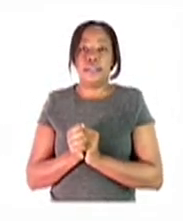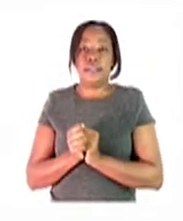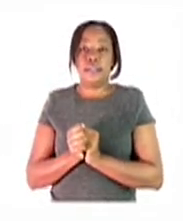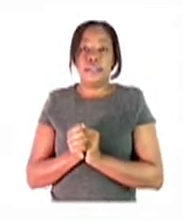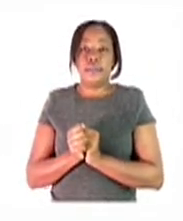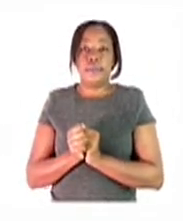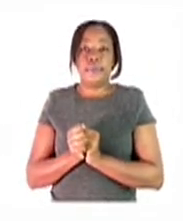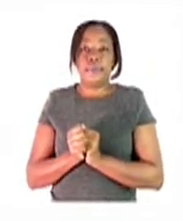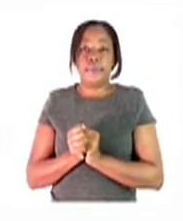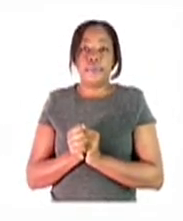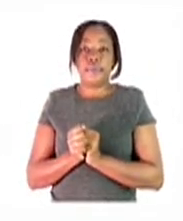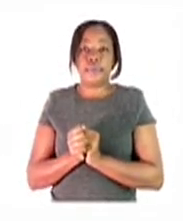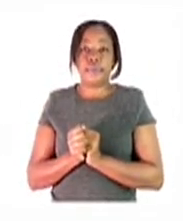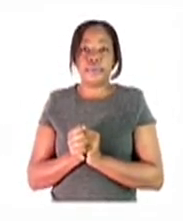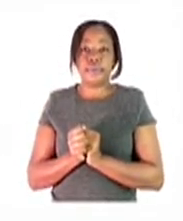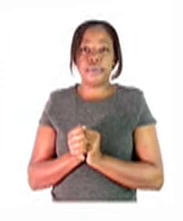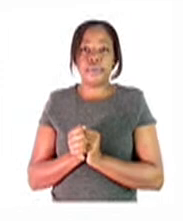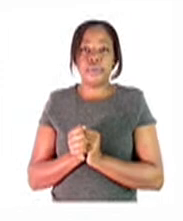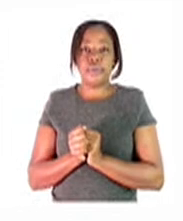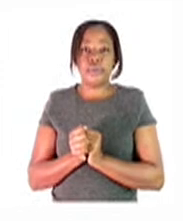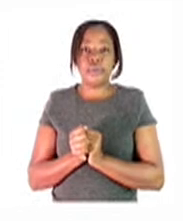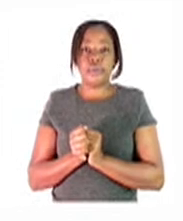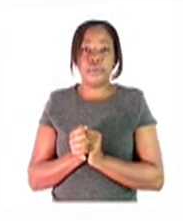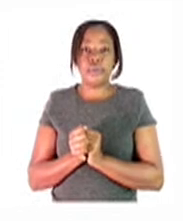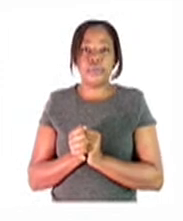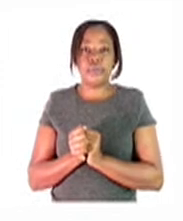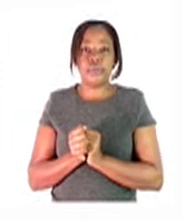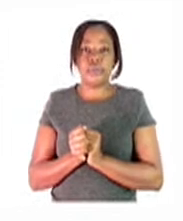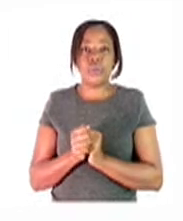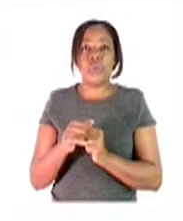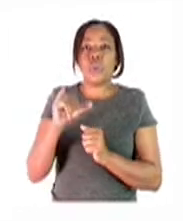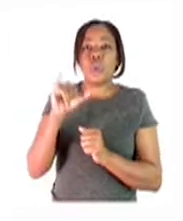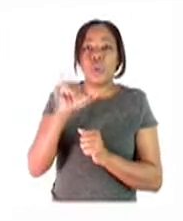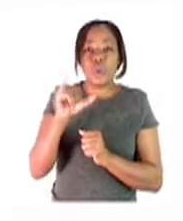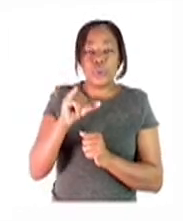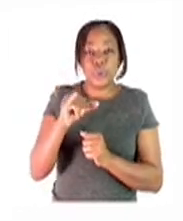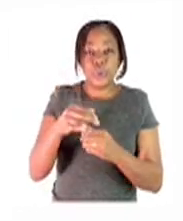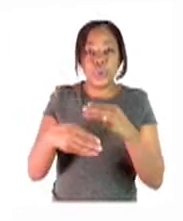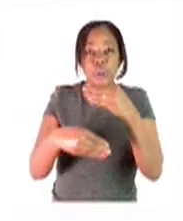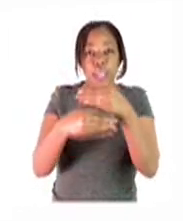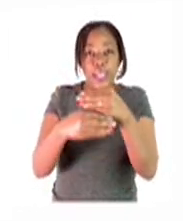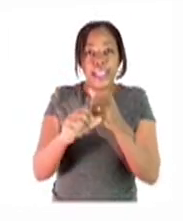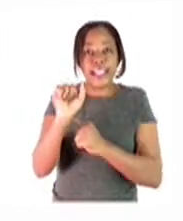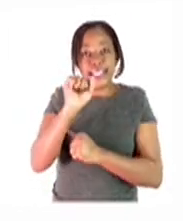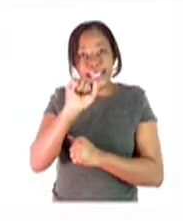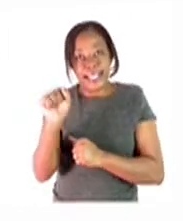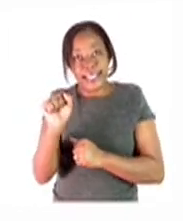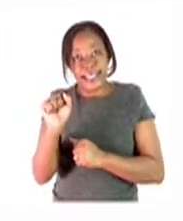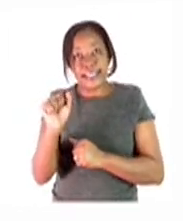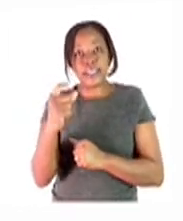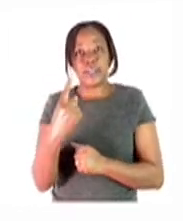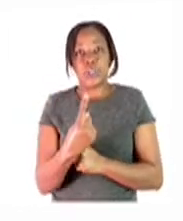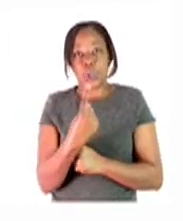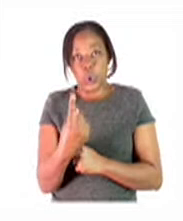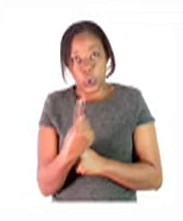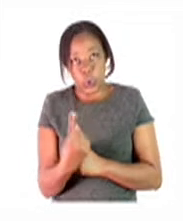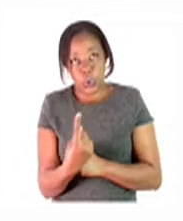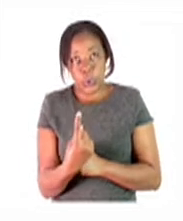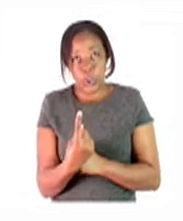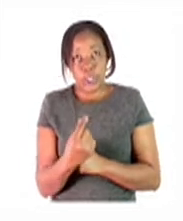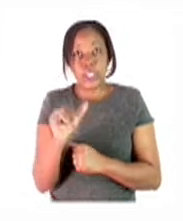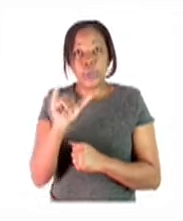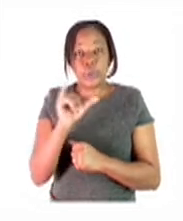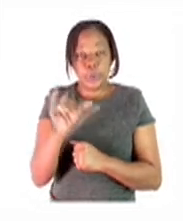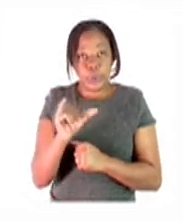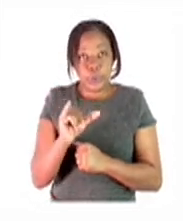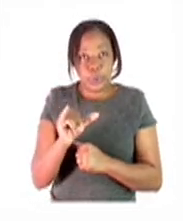should I then add an S only? All the words which are ending with any other